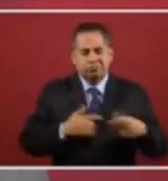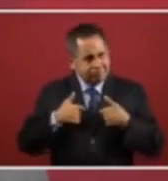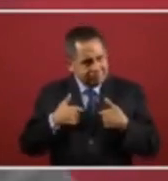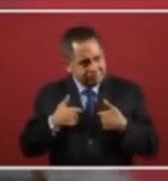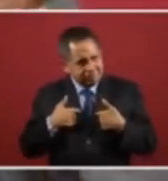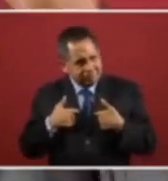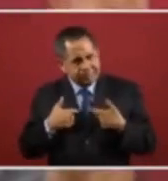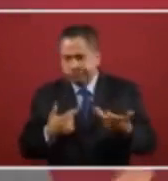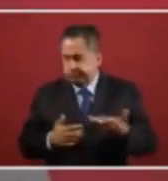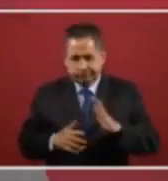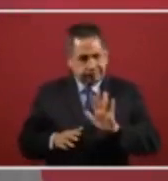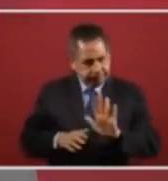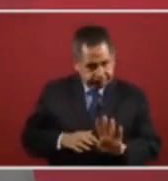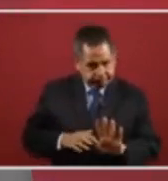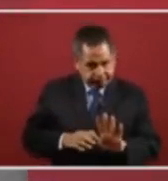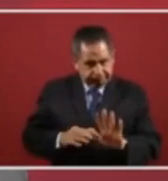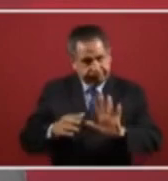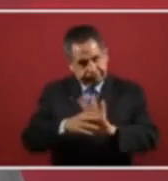from happening.